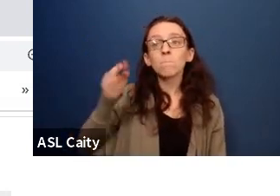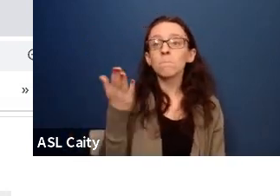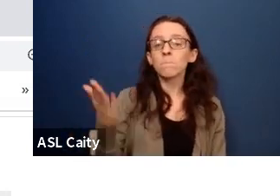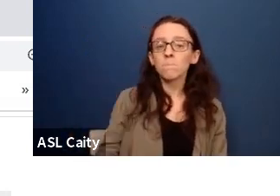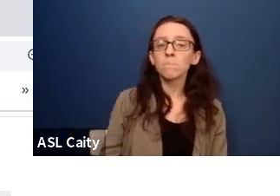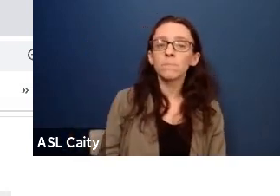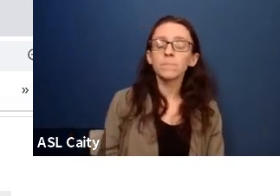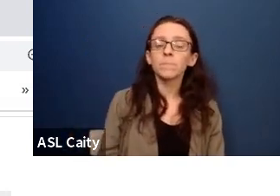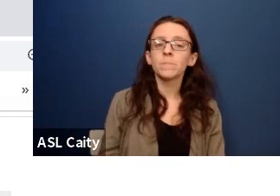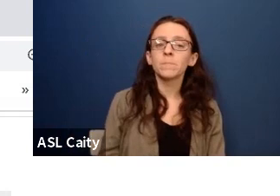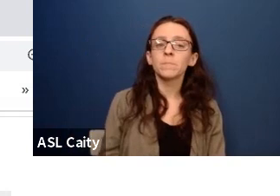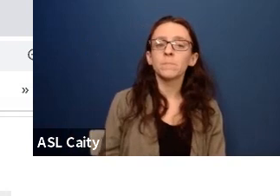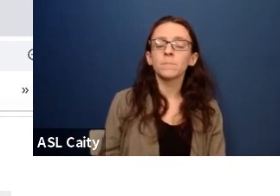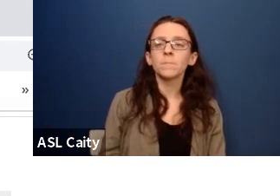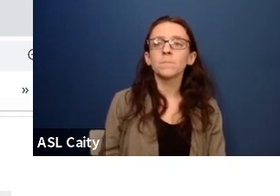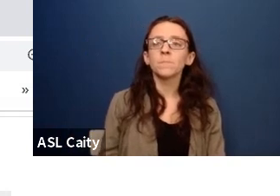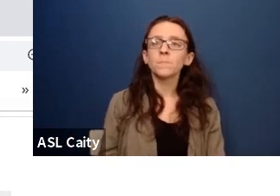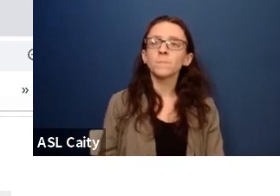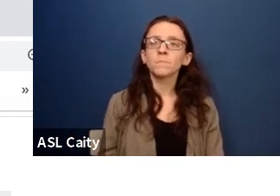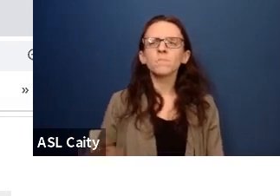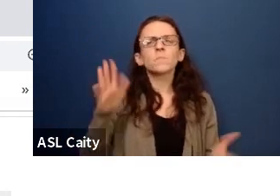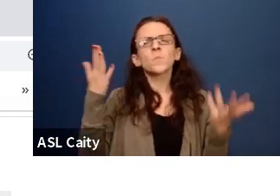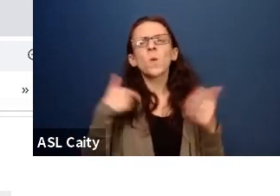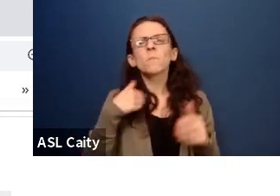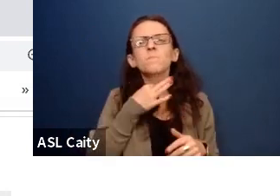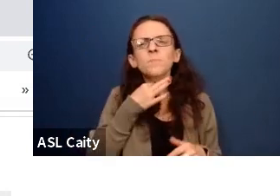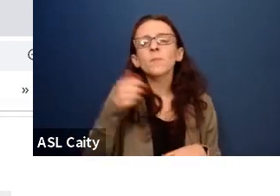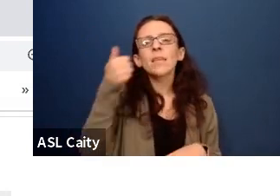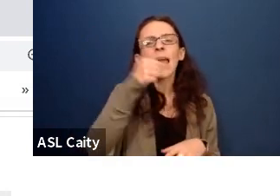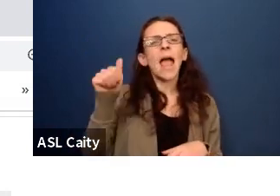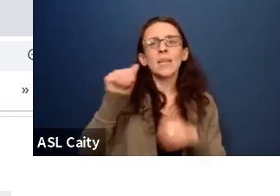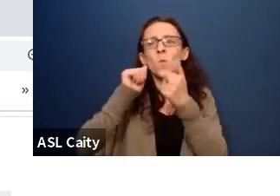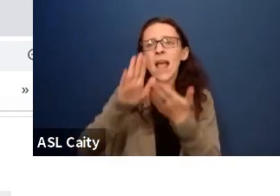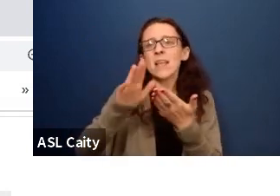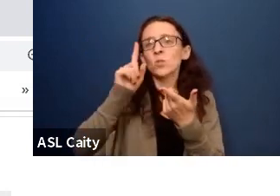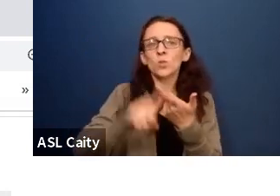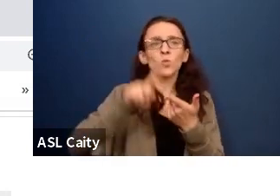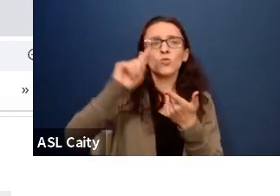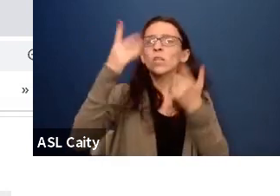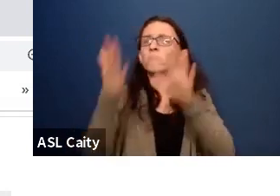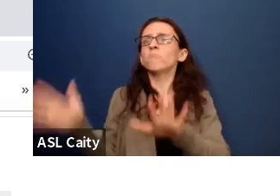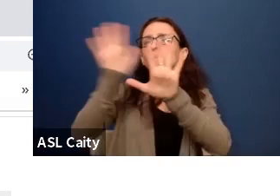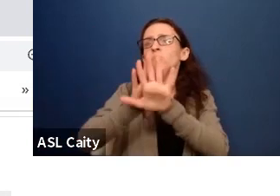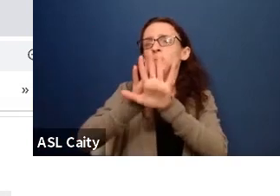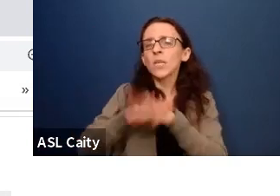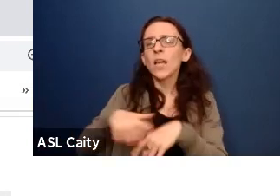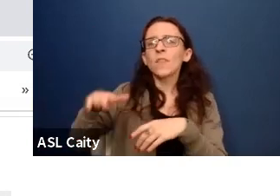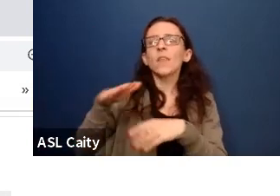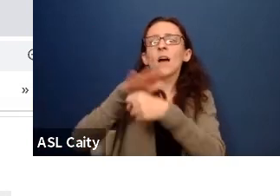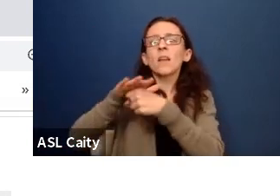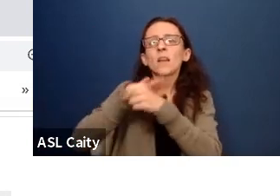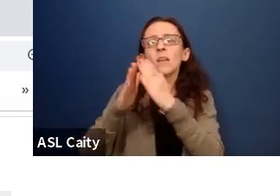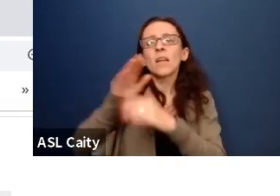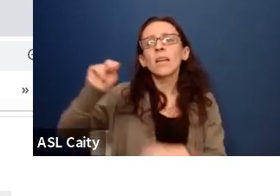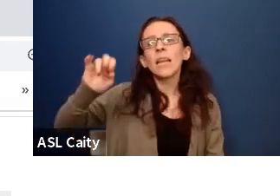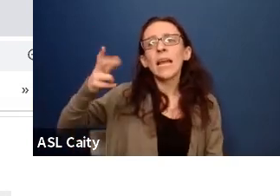Rather than, is there any way to overlay just the neighborhood map, not zip code map, but the neighborhood map over